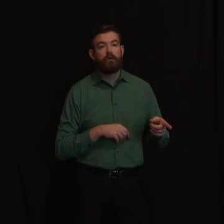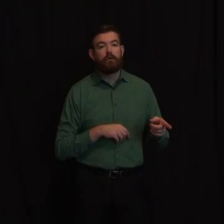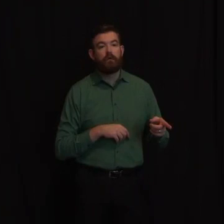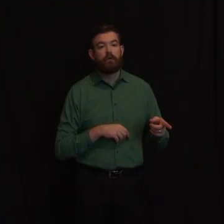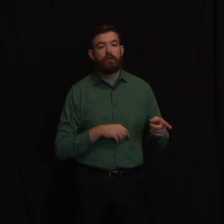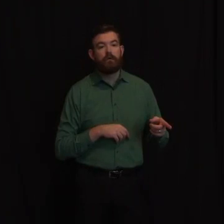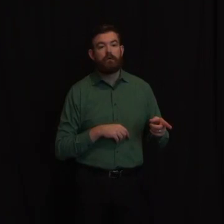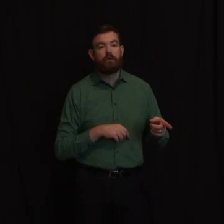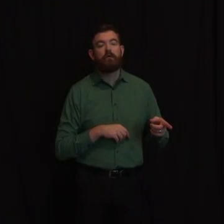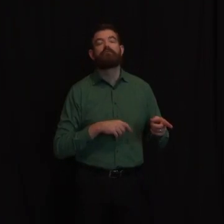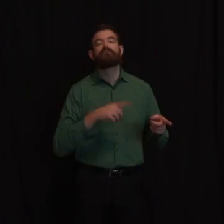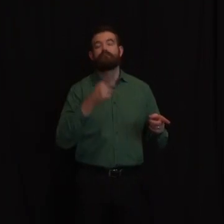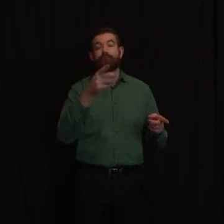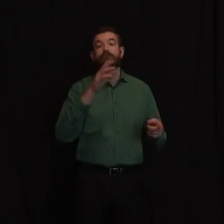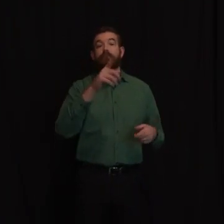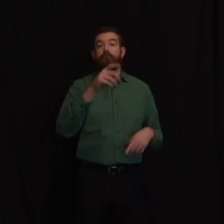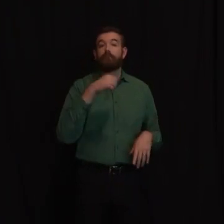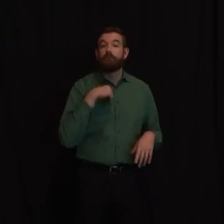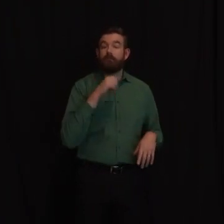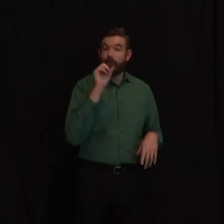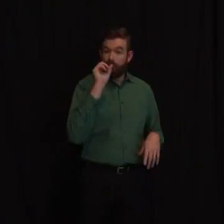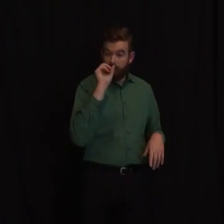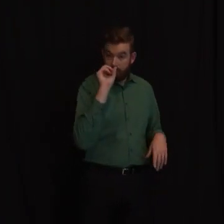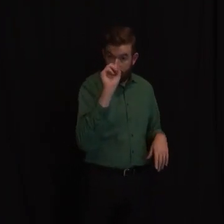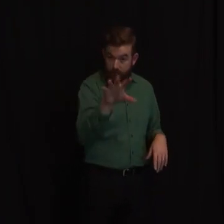you're confirming these, are you not?